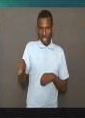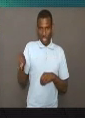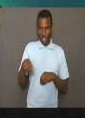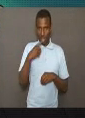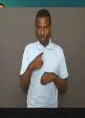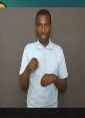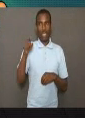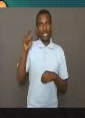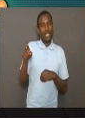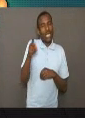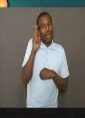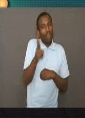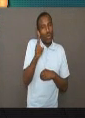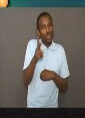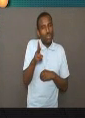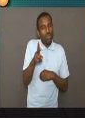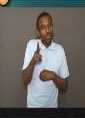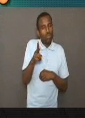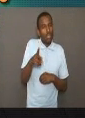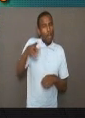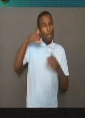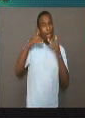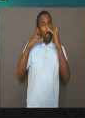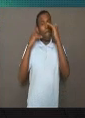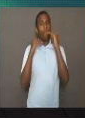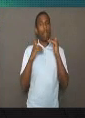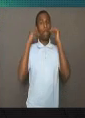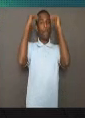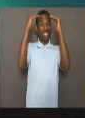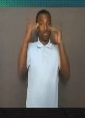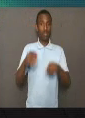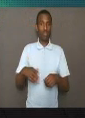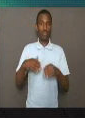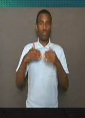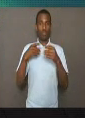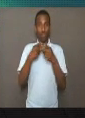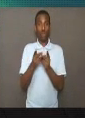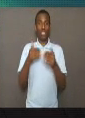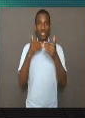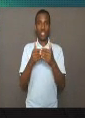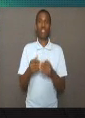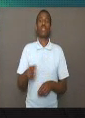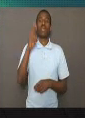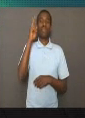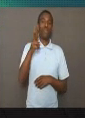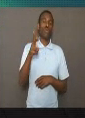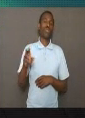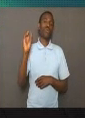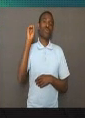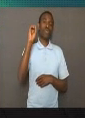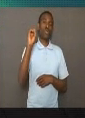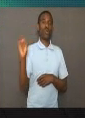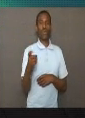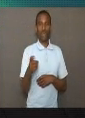is temporarily zero. So the kinetic energy